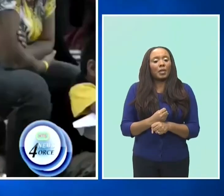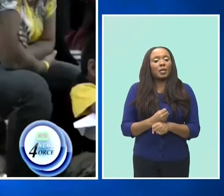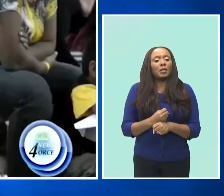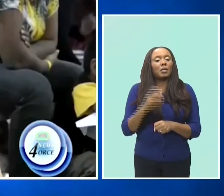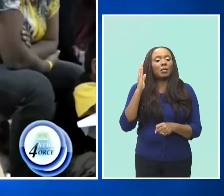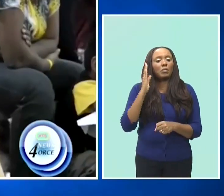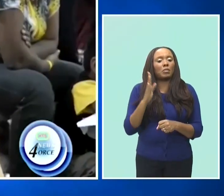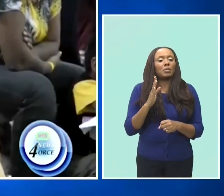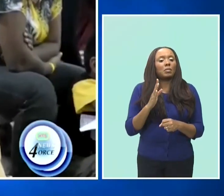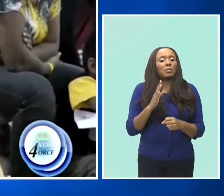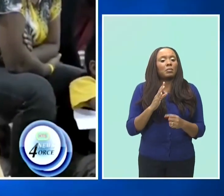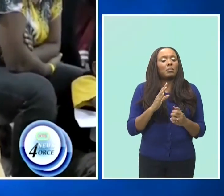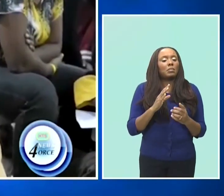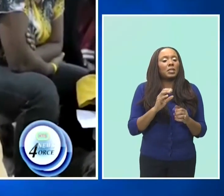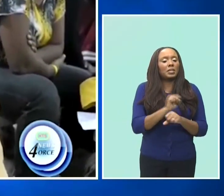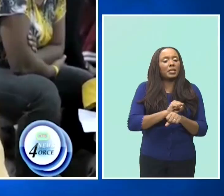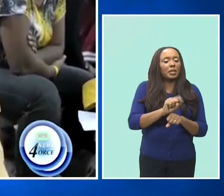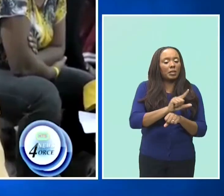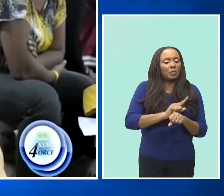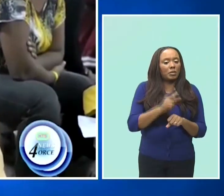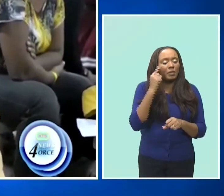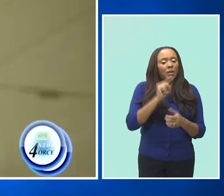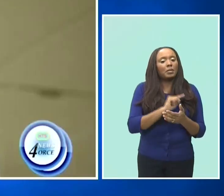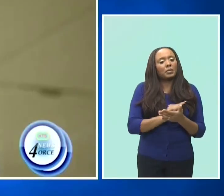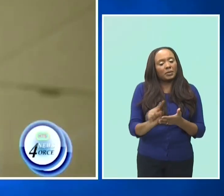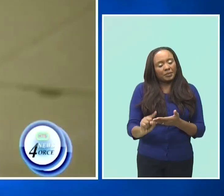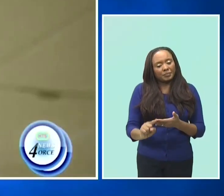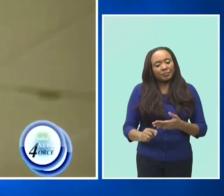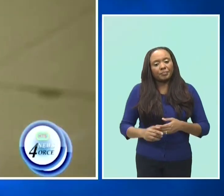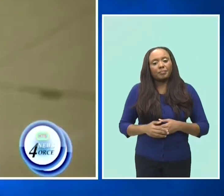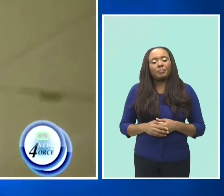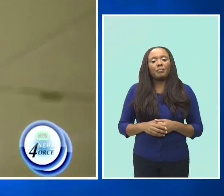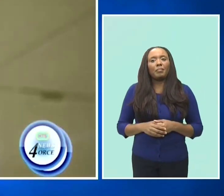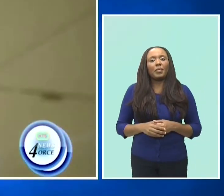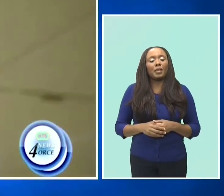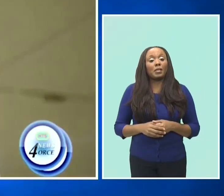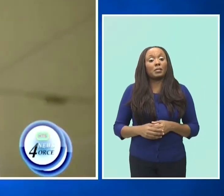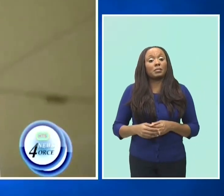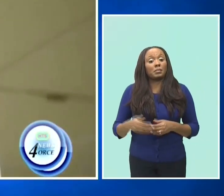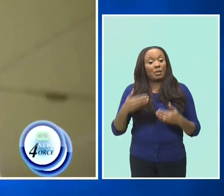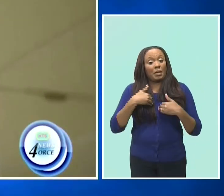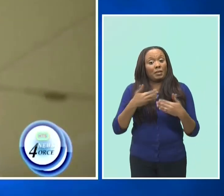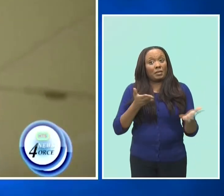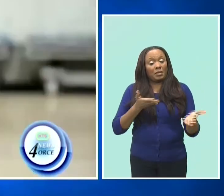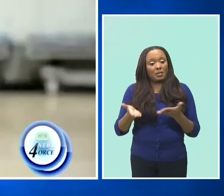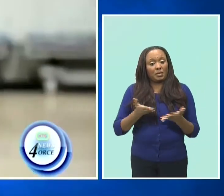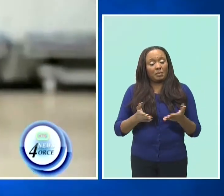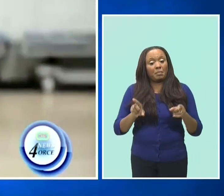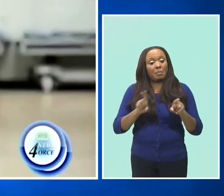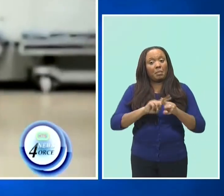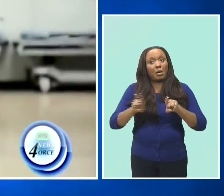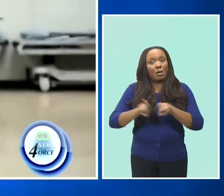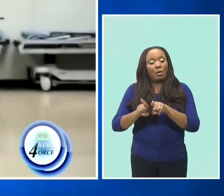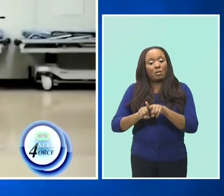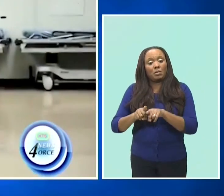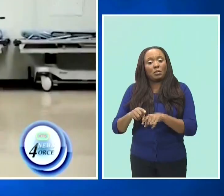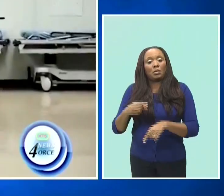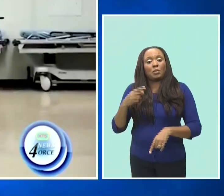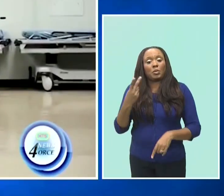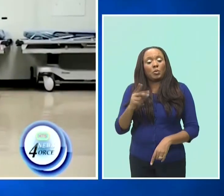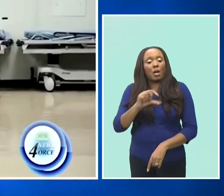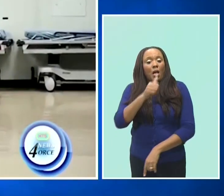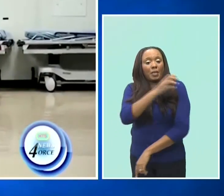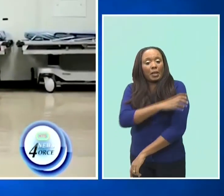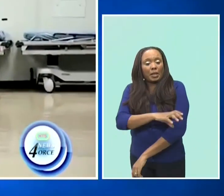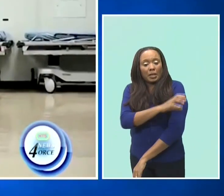September 25th to September 30th. In addition to its services on board, 2 walk-in clinics will be made available to the